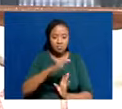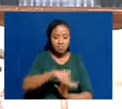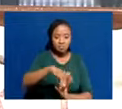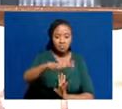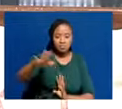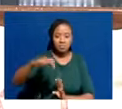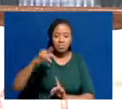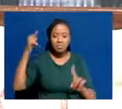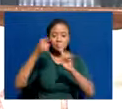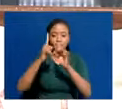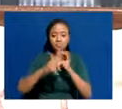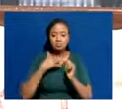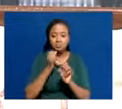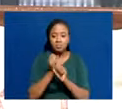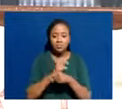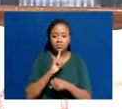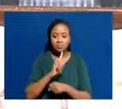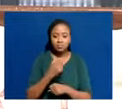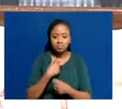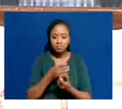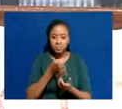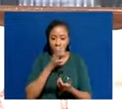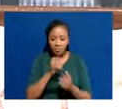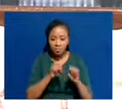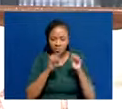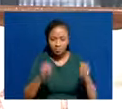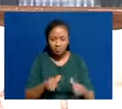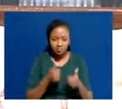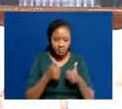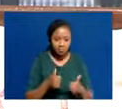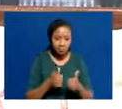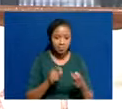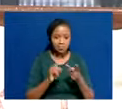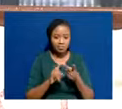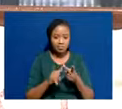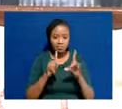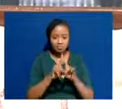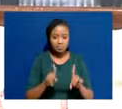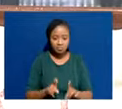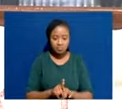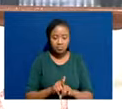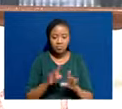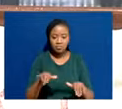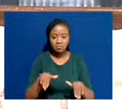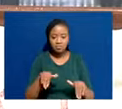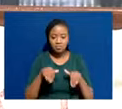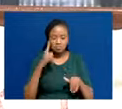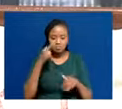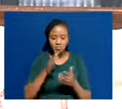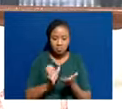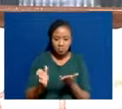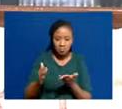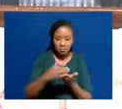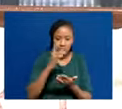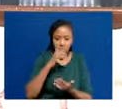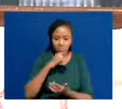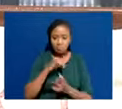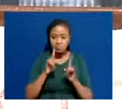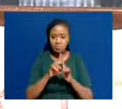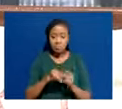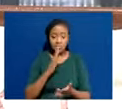to make sure we have proper trunk sewer, water, the size of the pipes as we wait for the northern collector, which we have pushed. This thing was